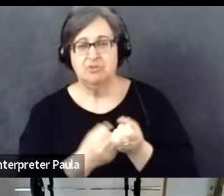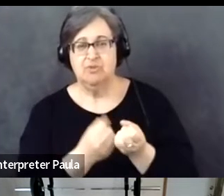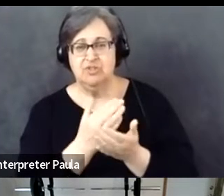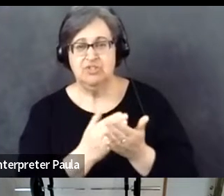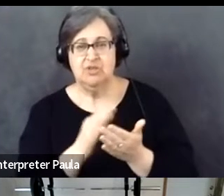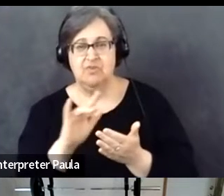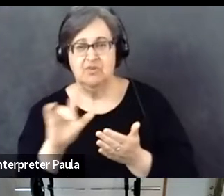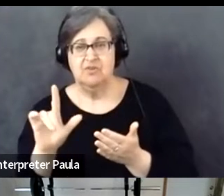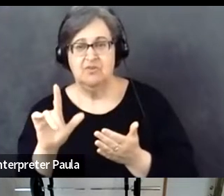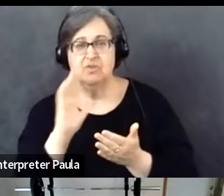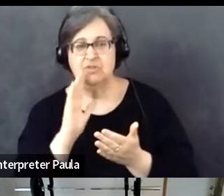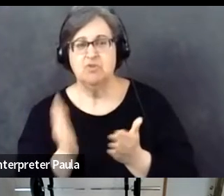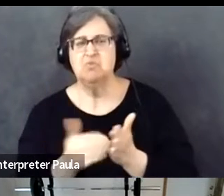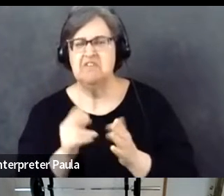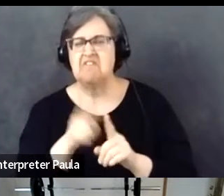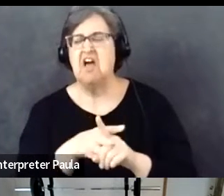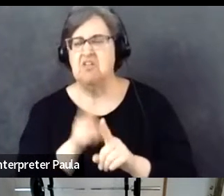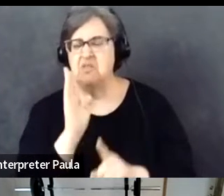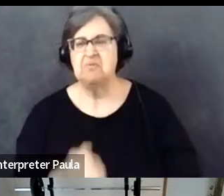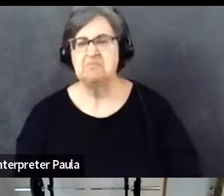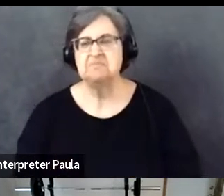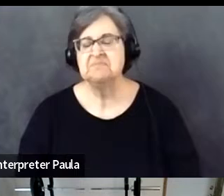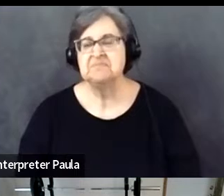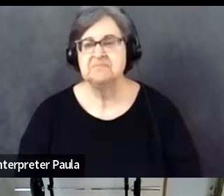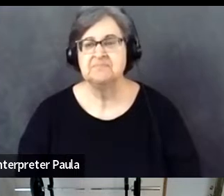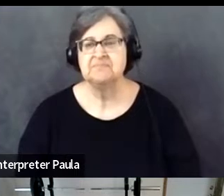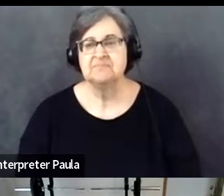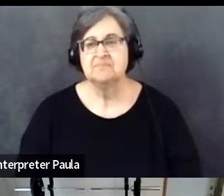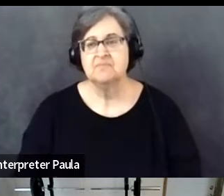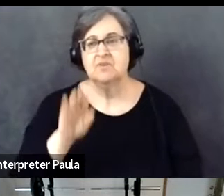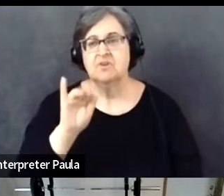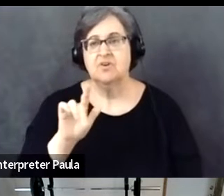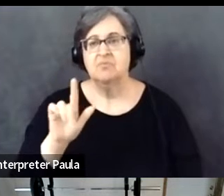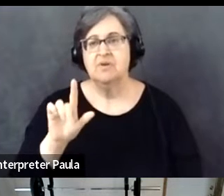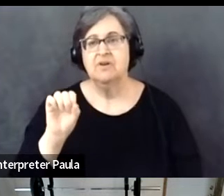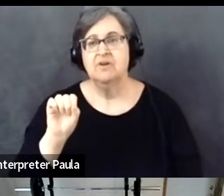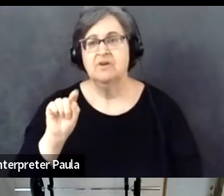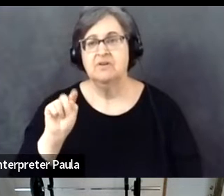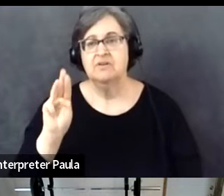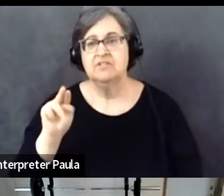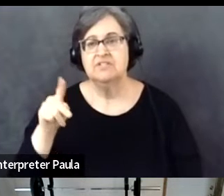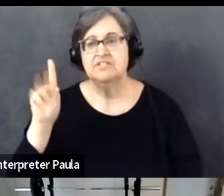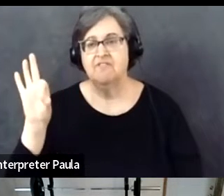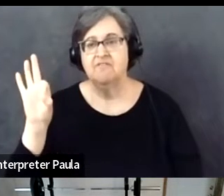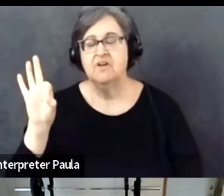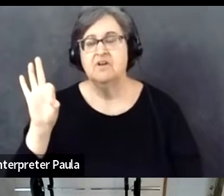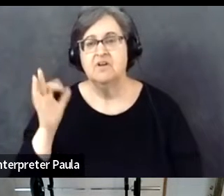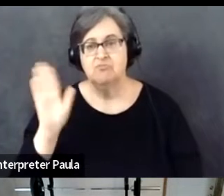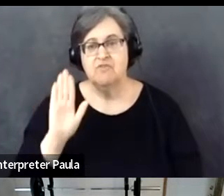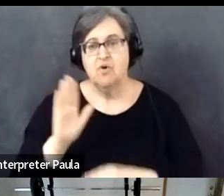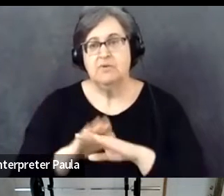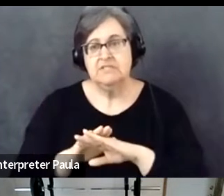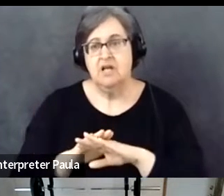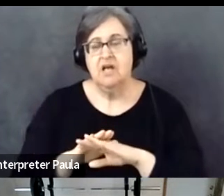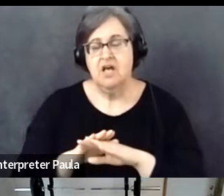bills will refile them. I know that Bill Stumpf, who was on the call before, was really involved